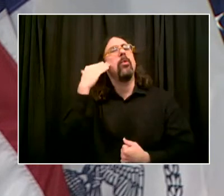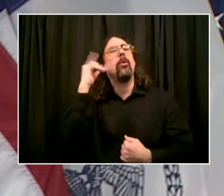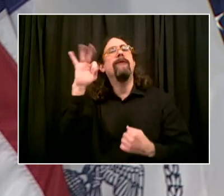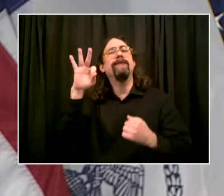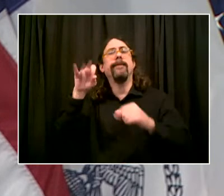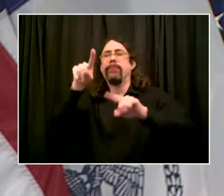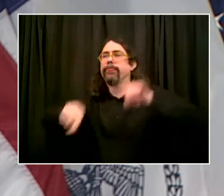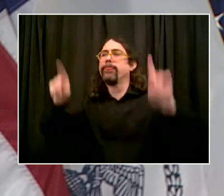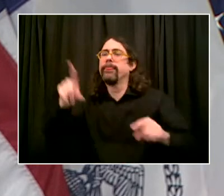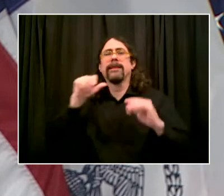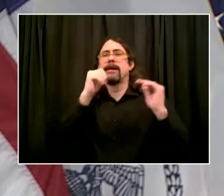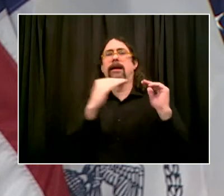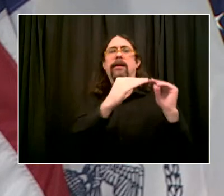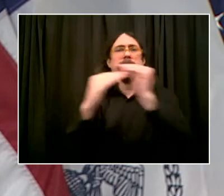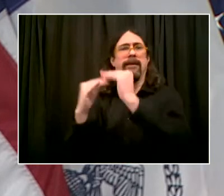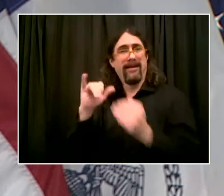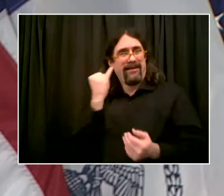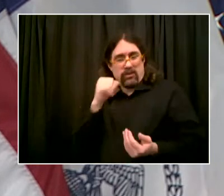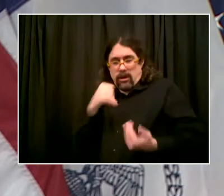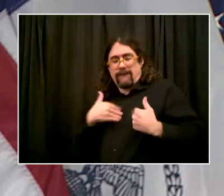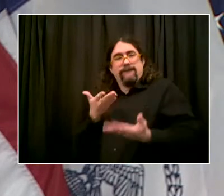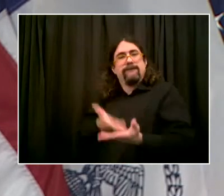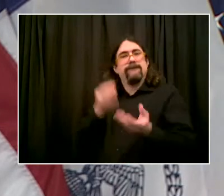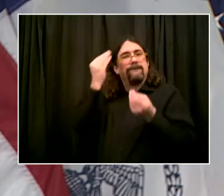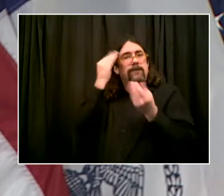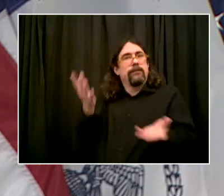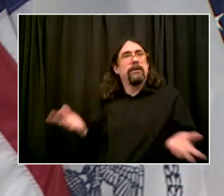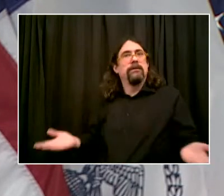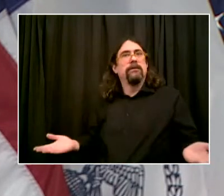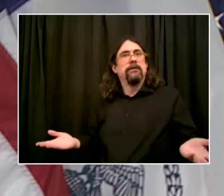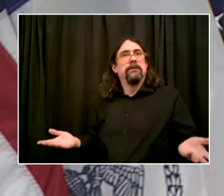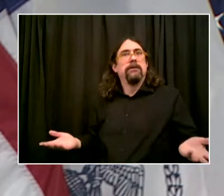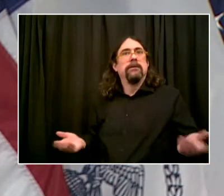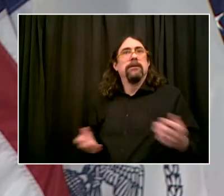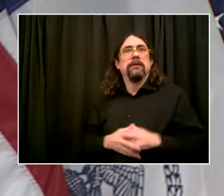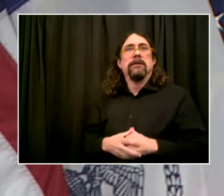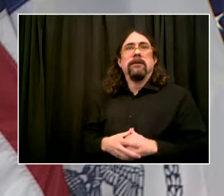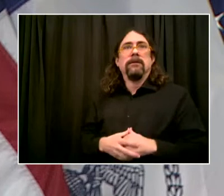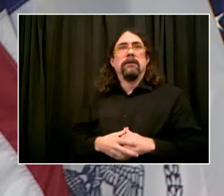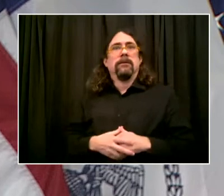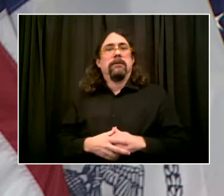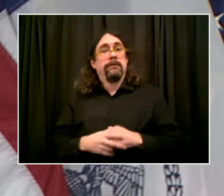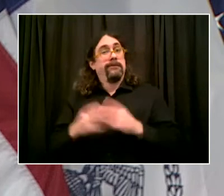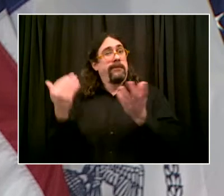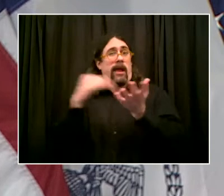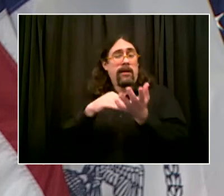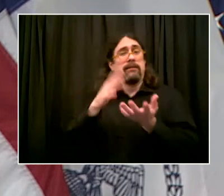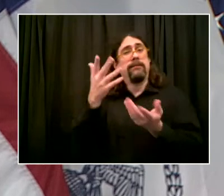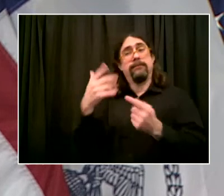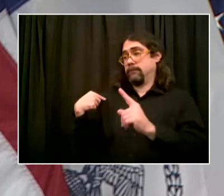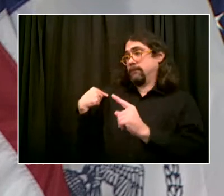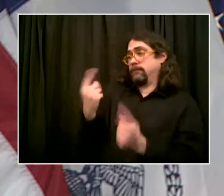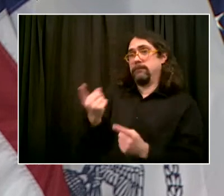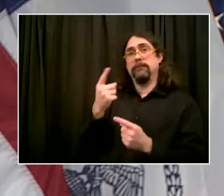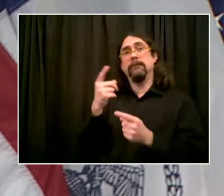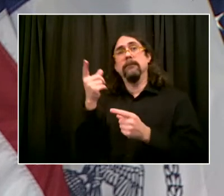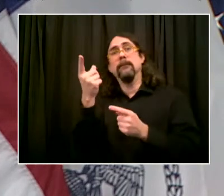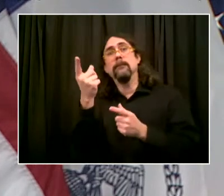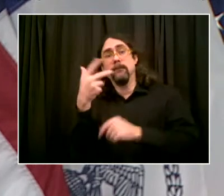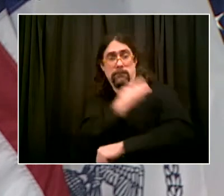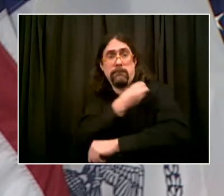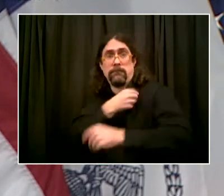shows clear disparity. Clearly, what we see is a